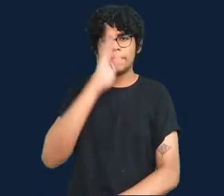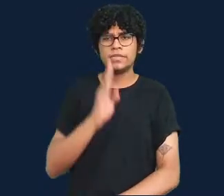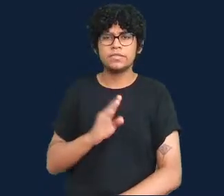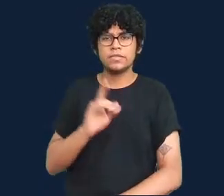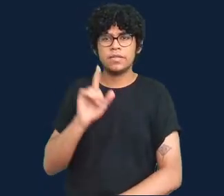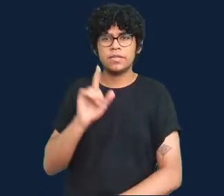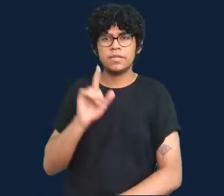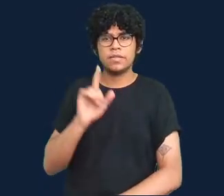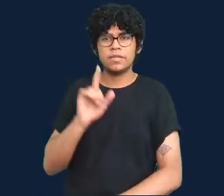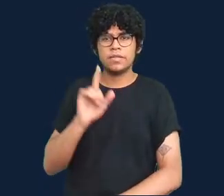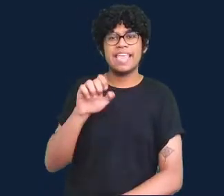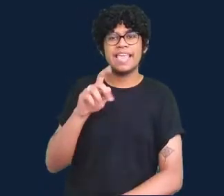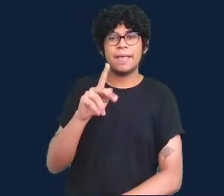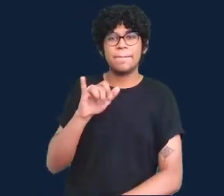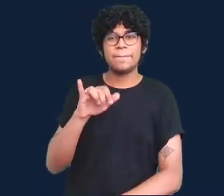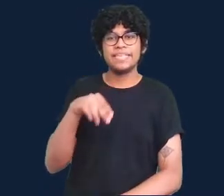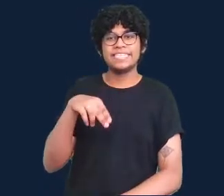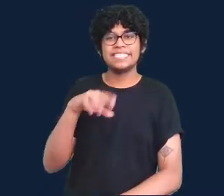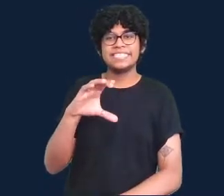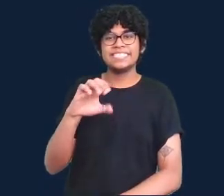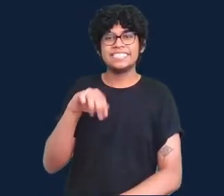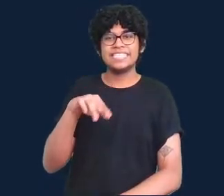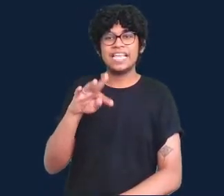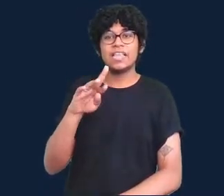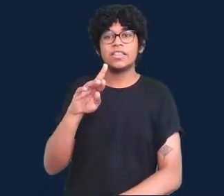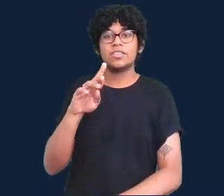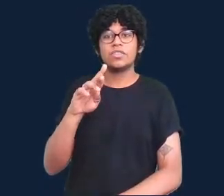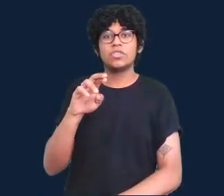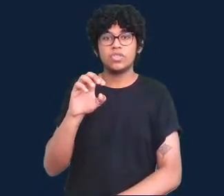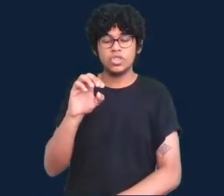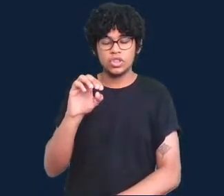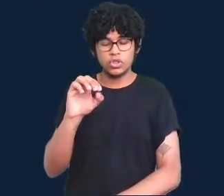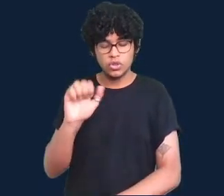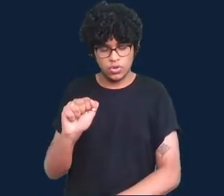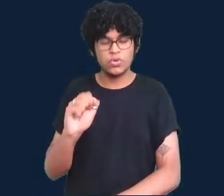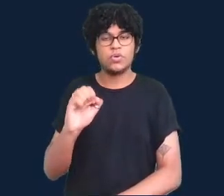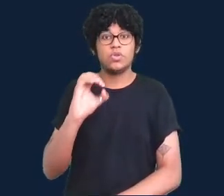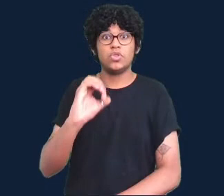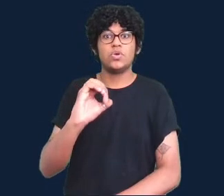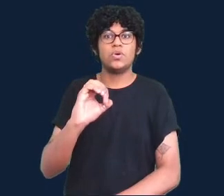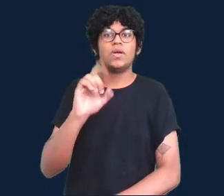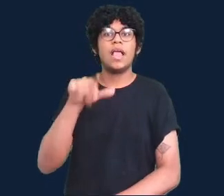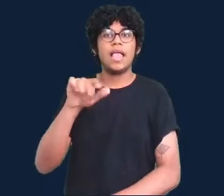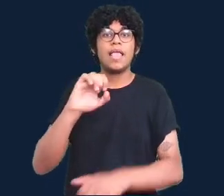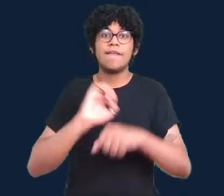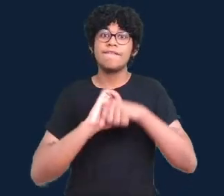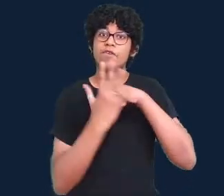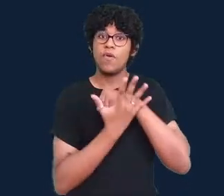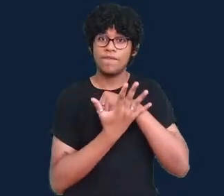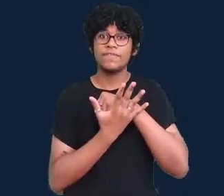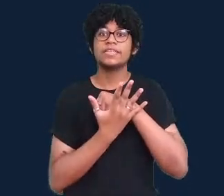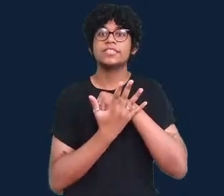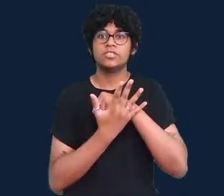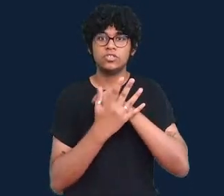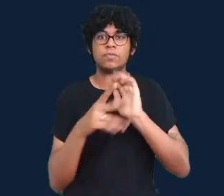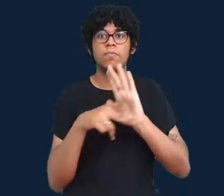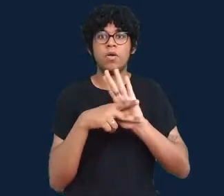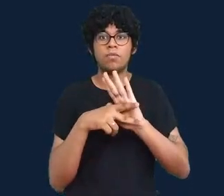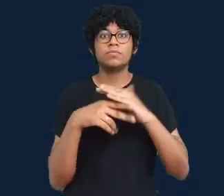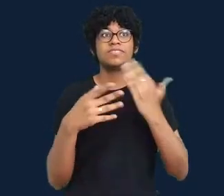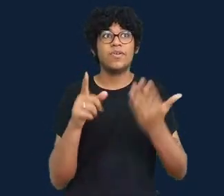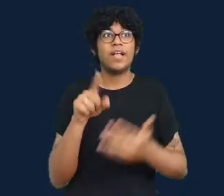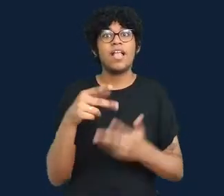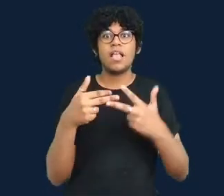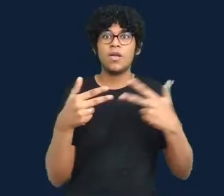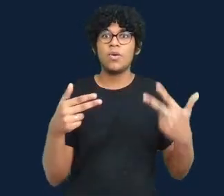COVID, Yeah, I think this is a very important thing, a strategy to put